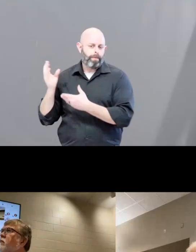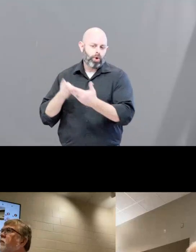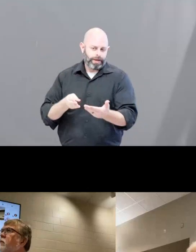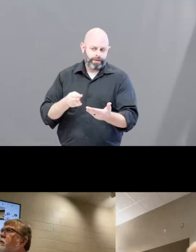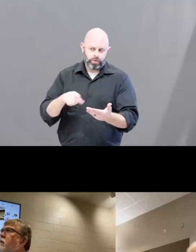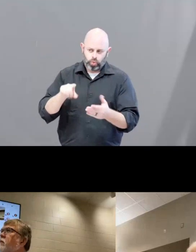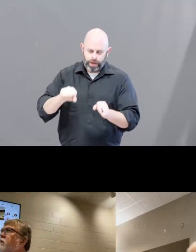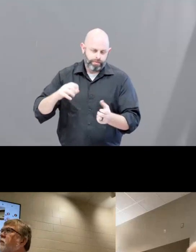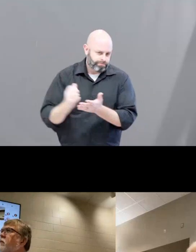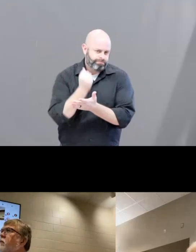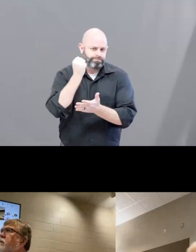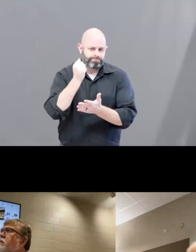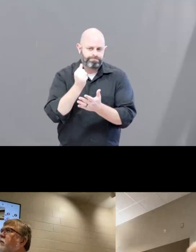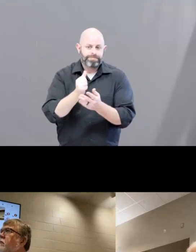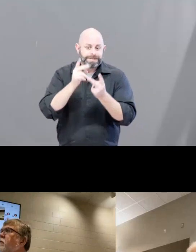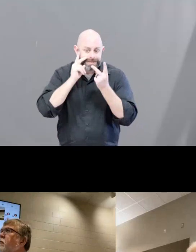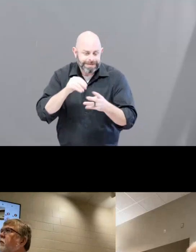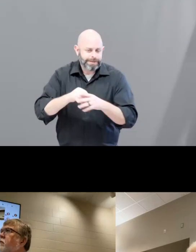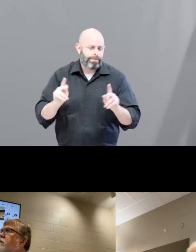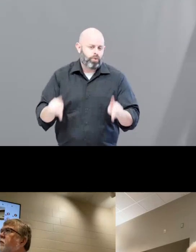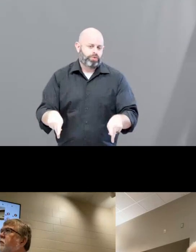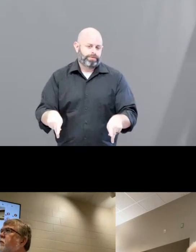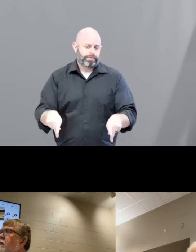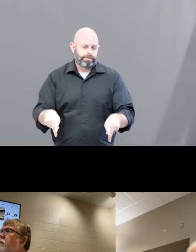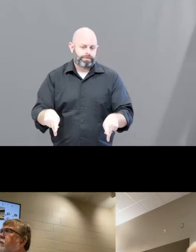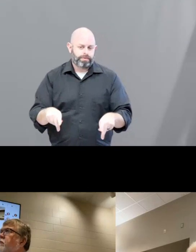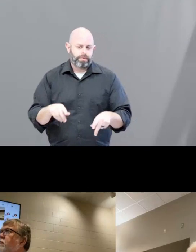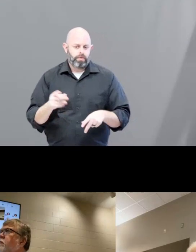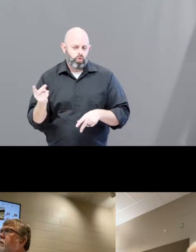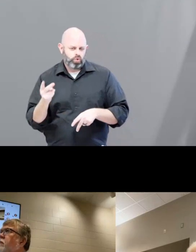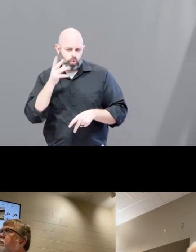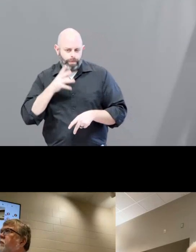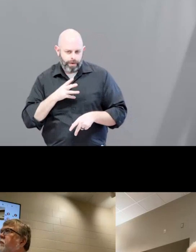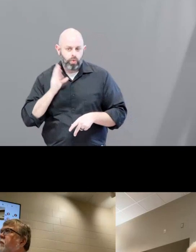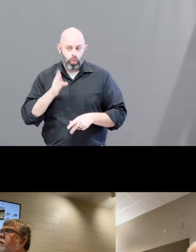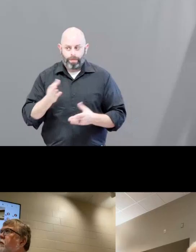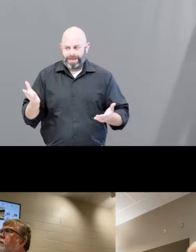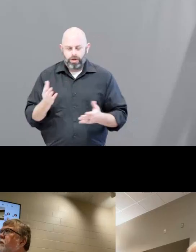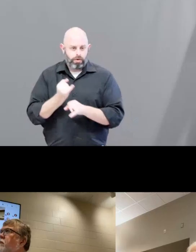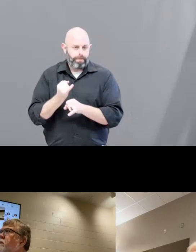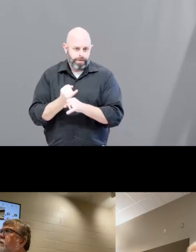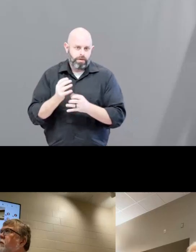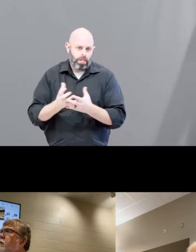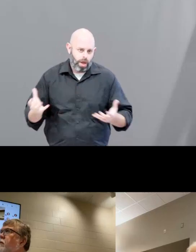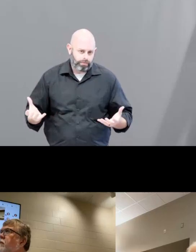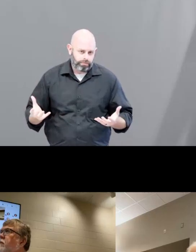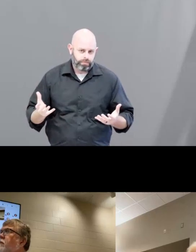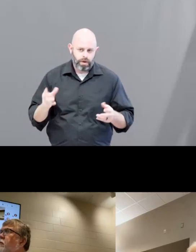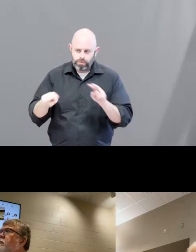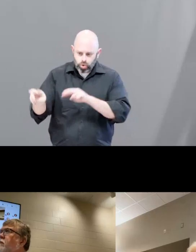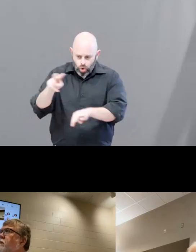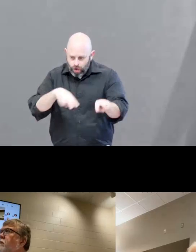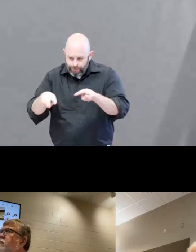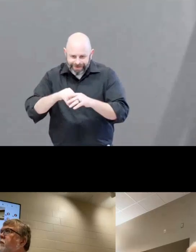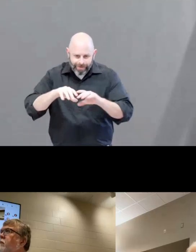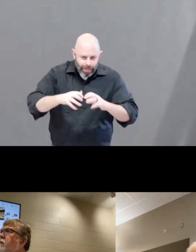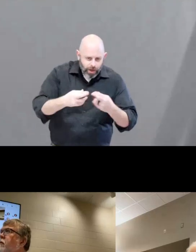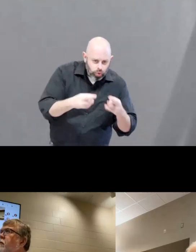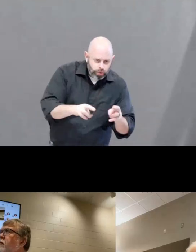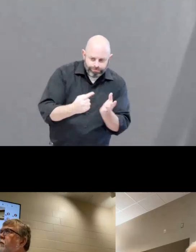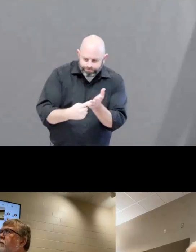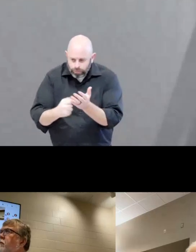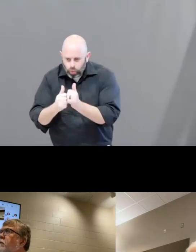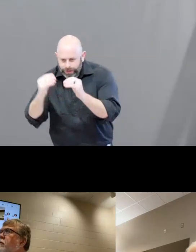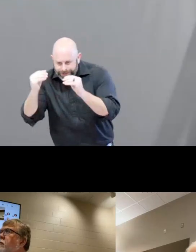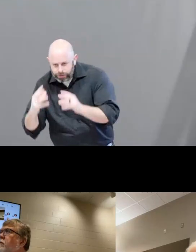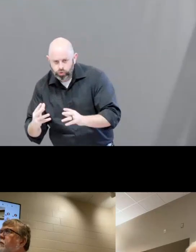an opportunity to see who they are in person. And they will be on our campus a good bit, observing and talking with